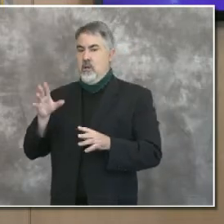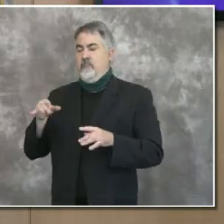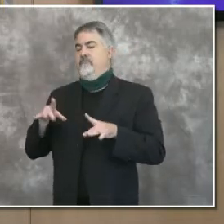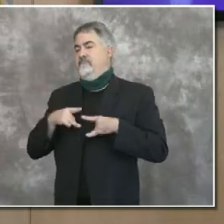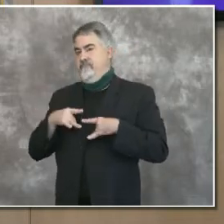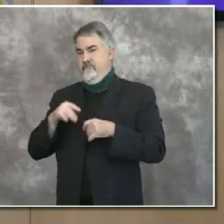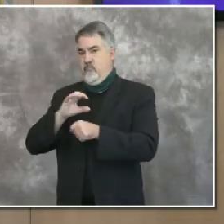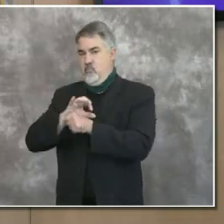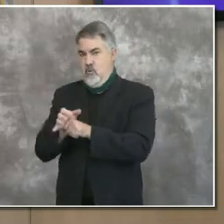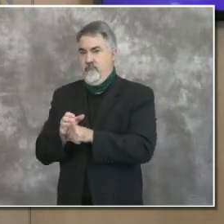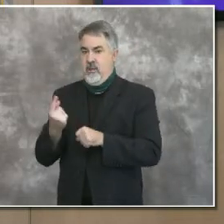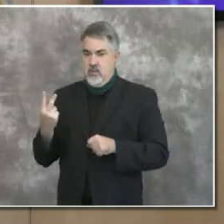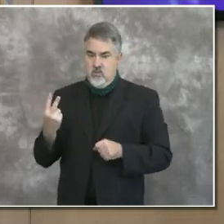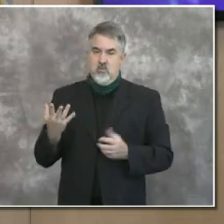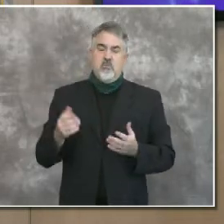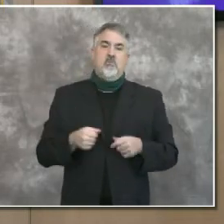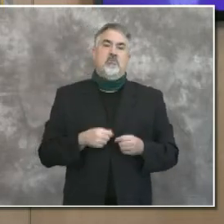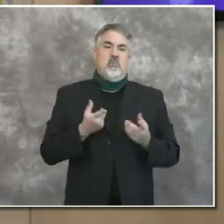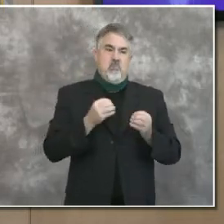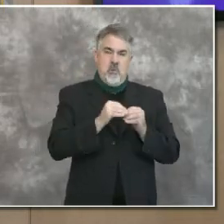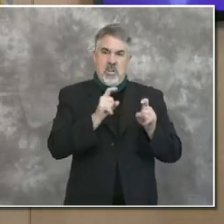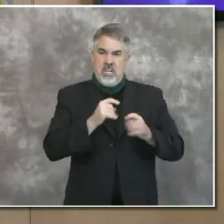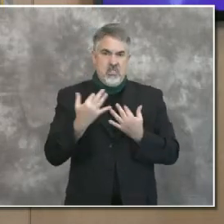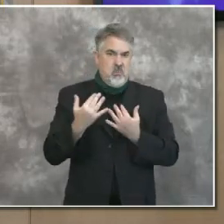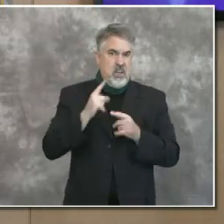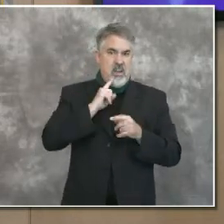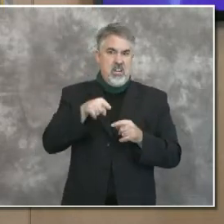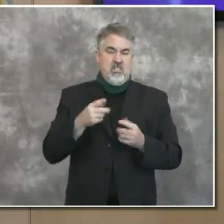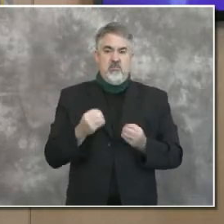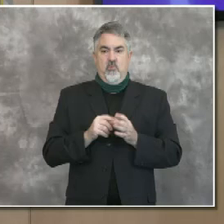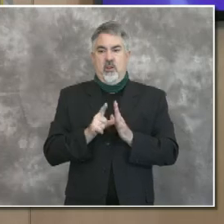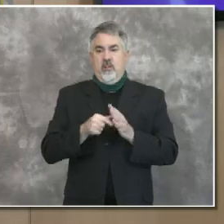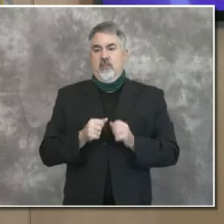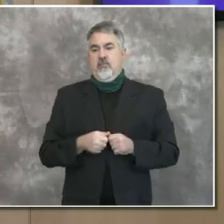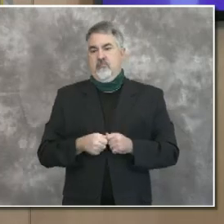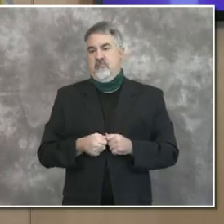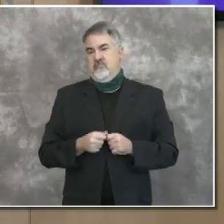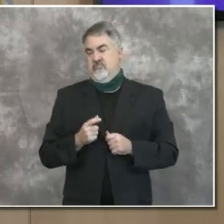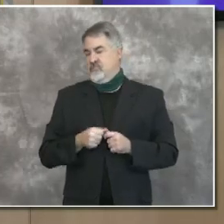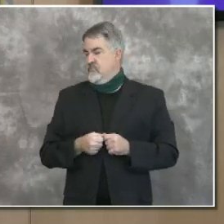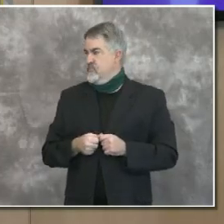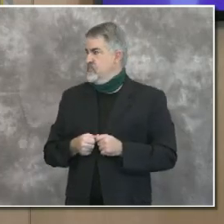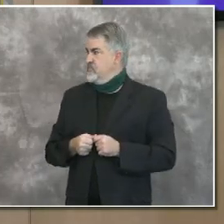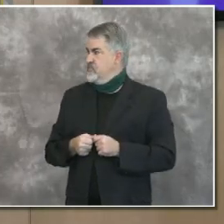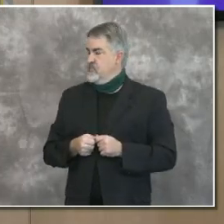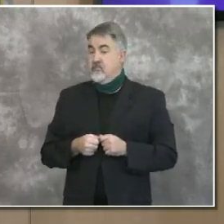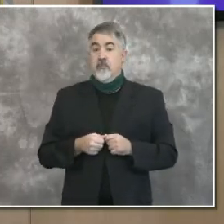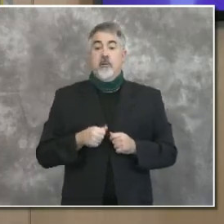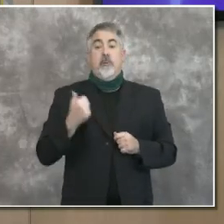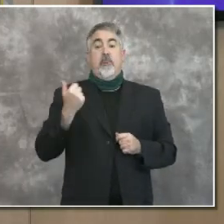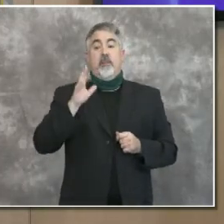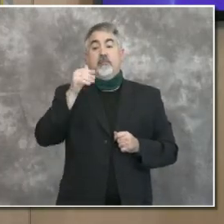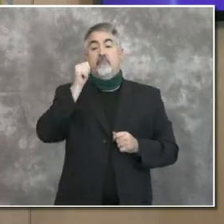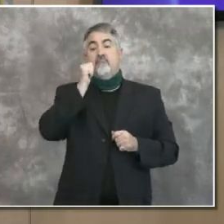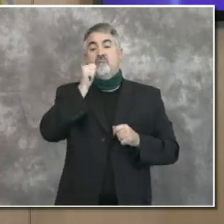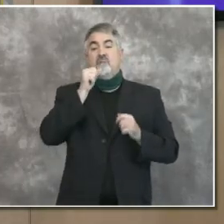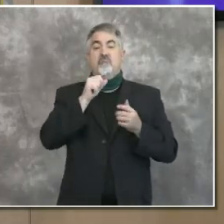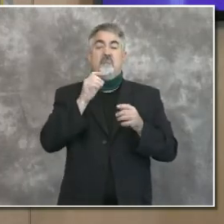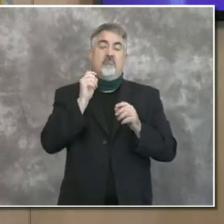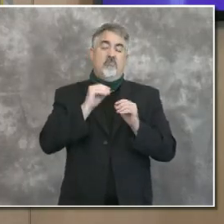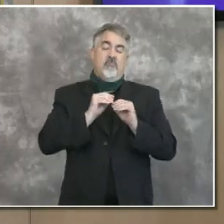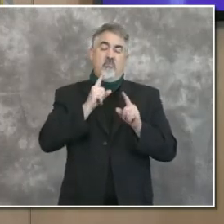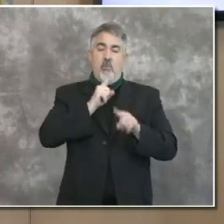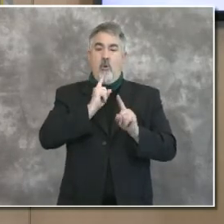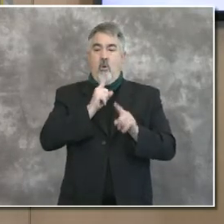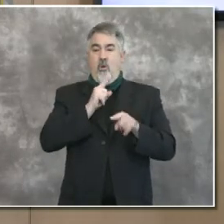retested, and 104 which are pending results. Now I'm going to get into our daily report on our metrics and charts. You will